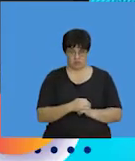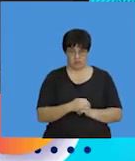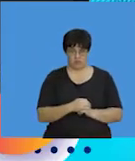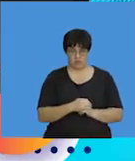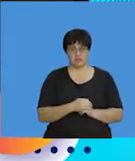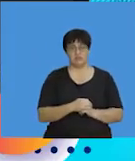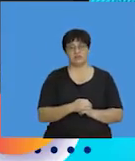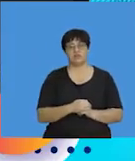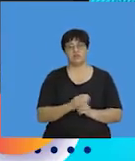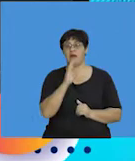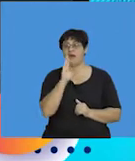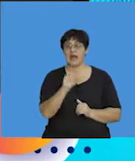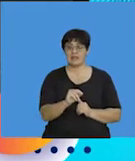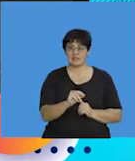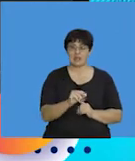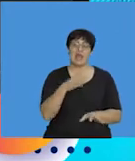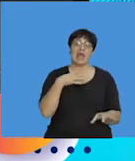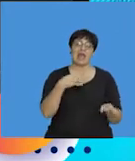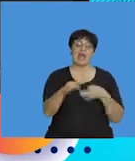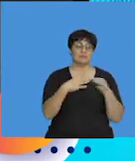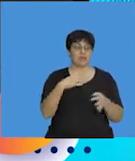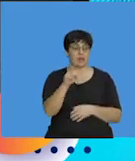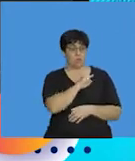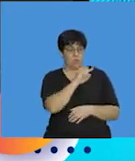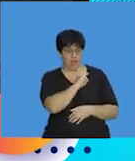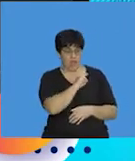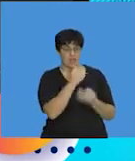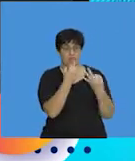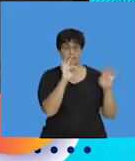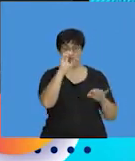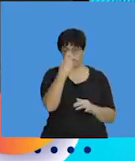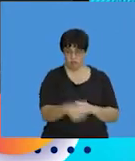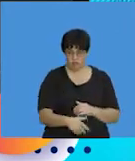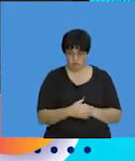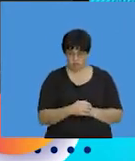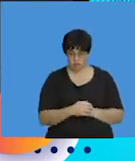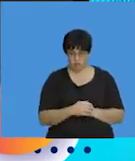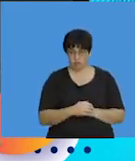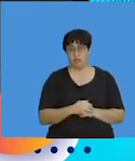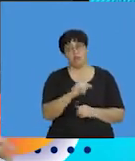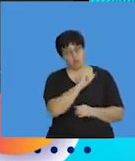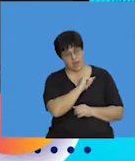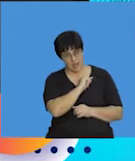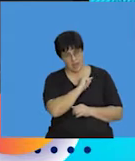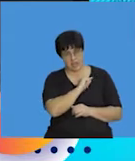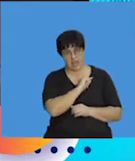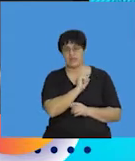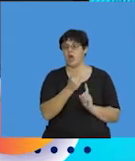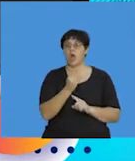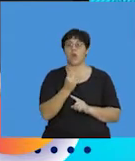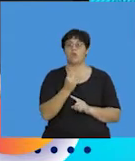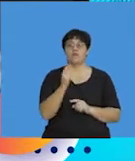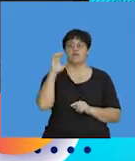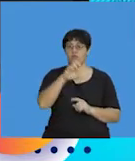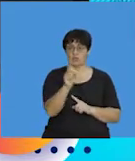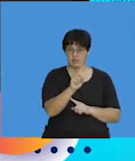motion it is. If they asked you to explain why it's free fall, because the only force